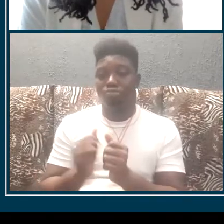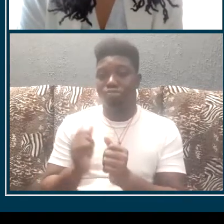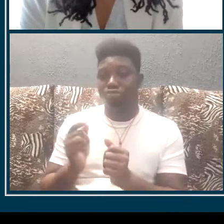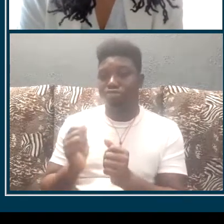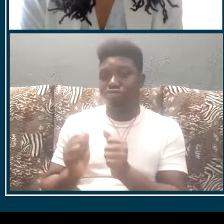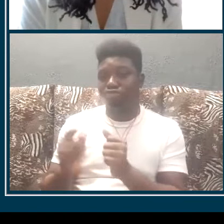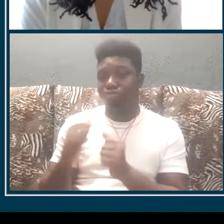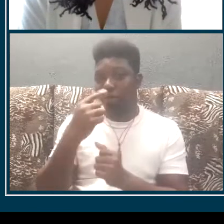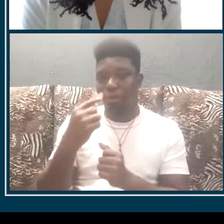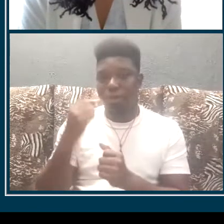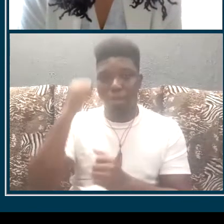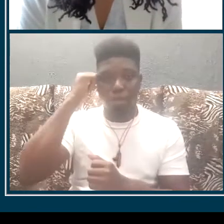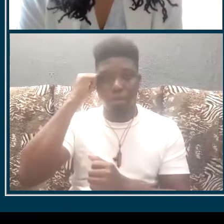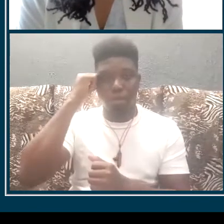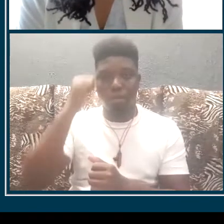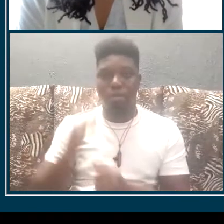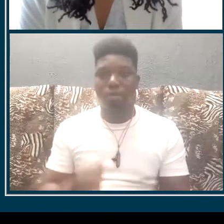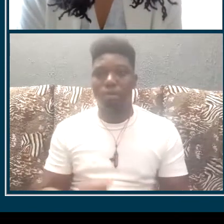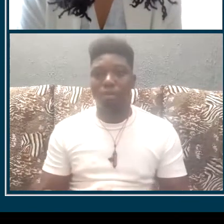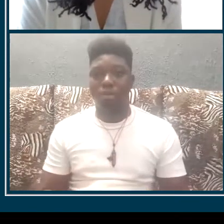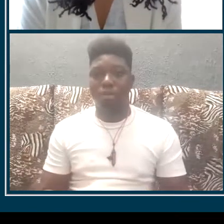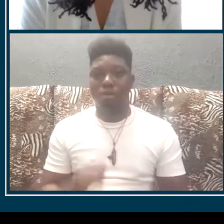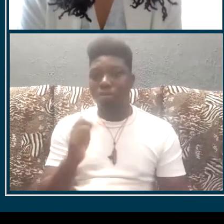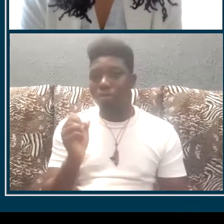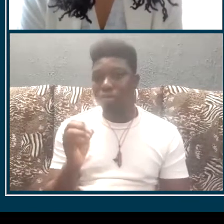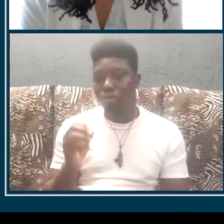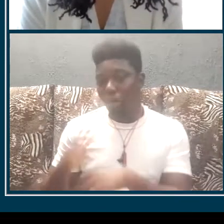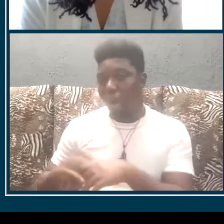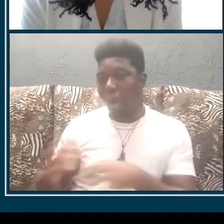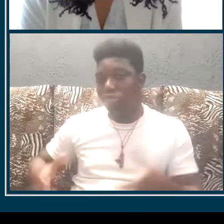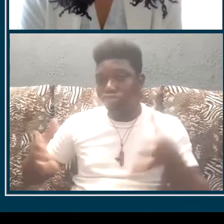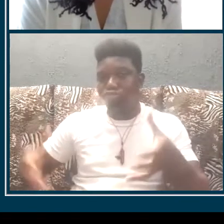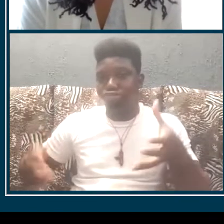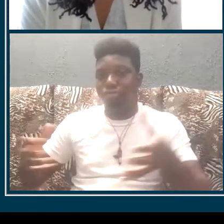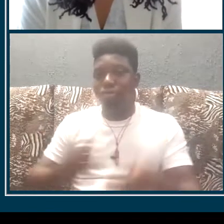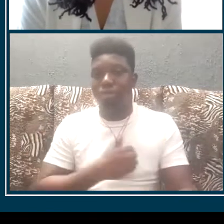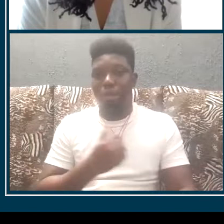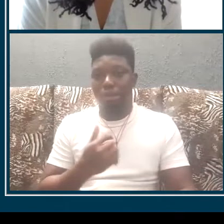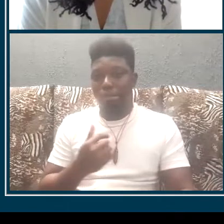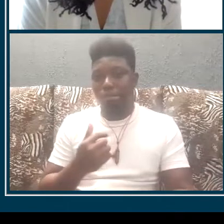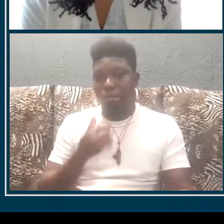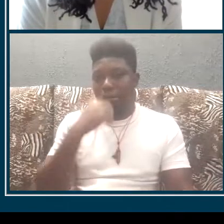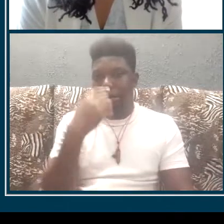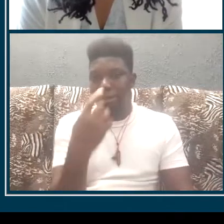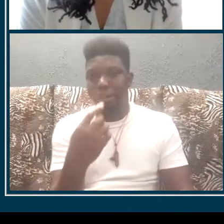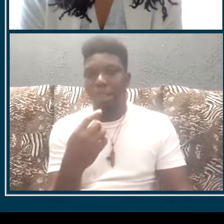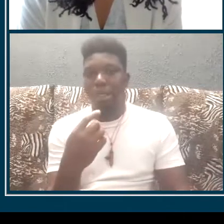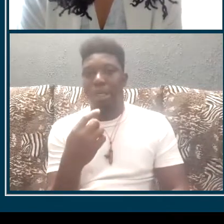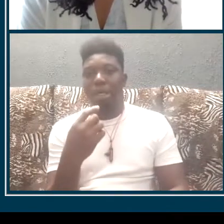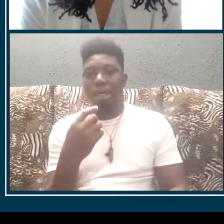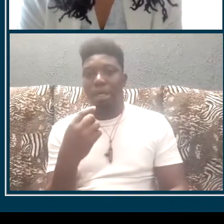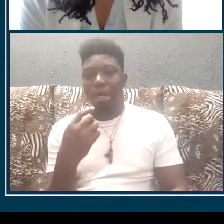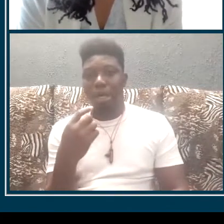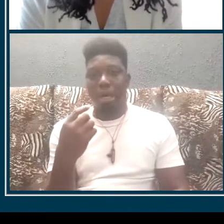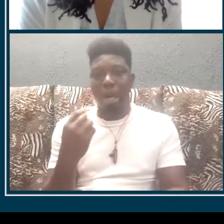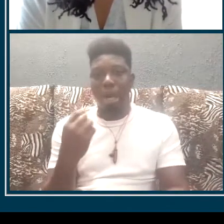and so I think I said to Laura when we spoke initially, I kind of work both sides of the coin, and